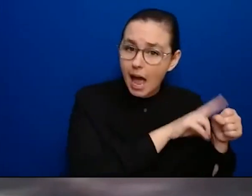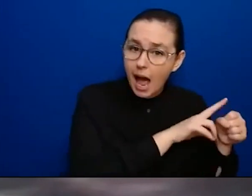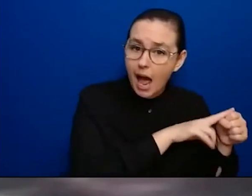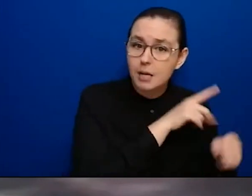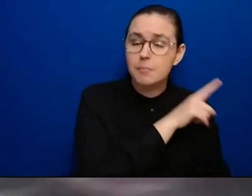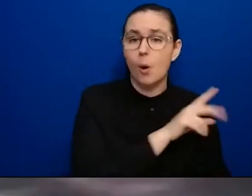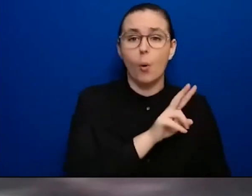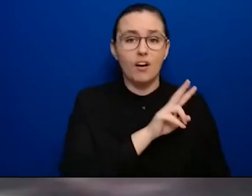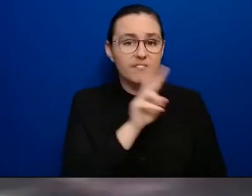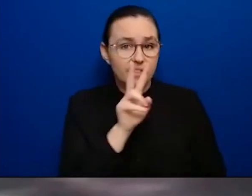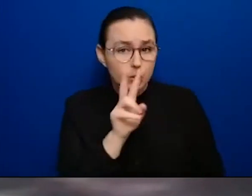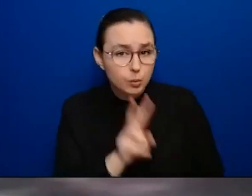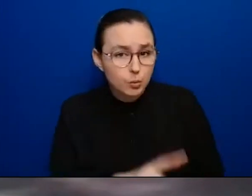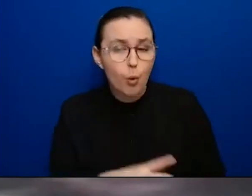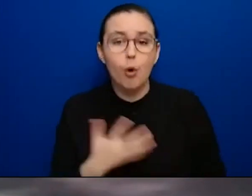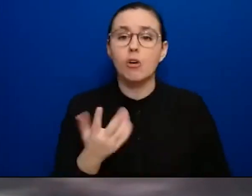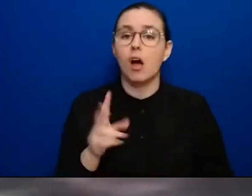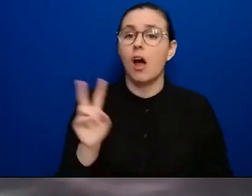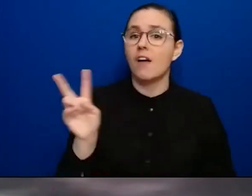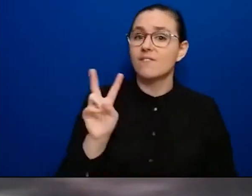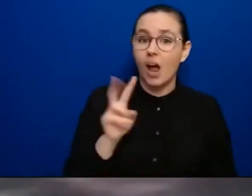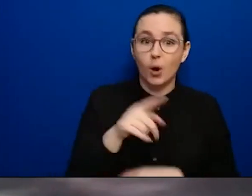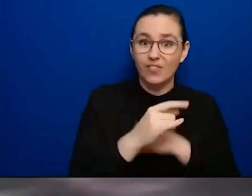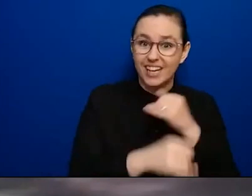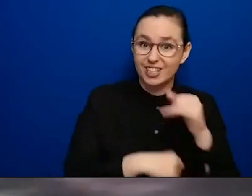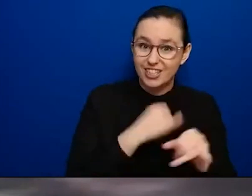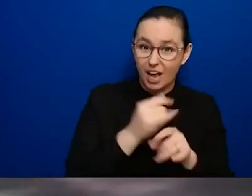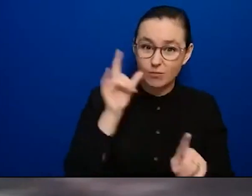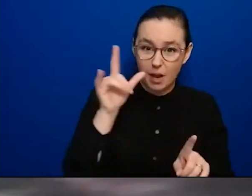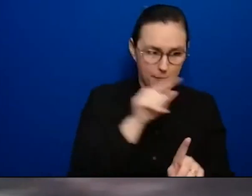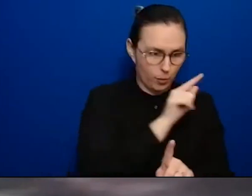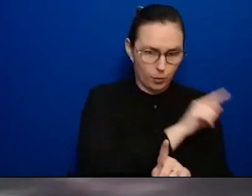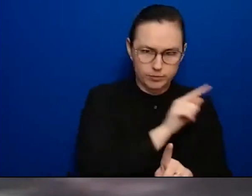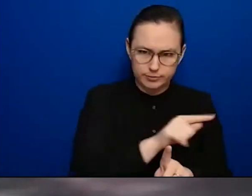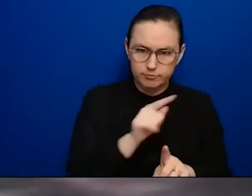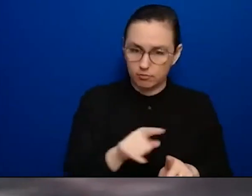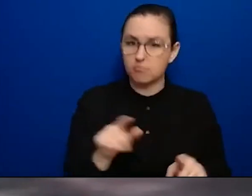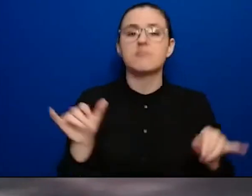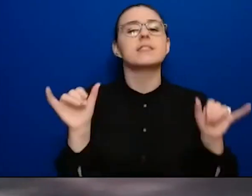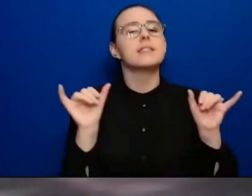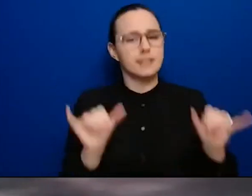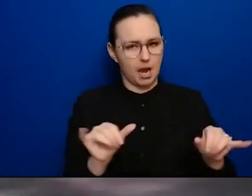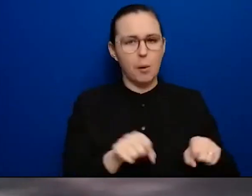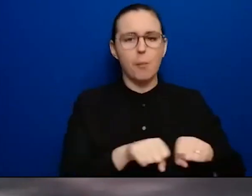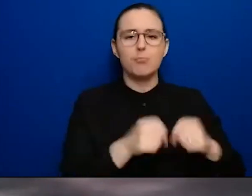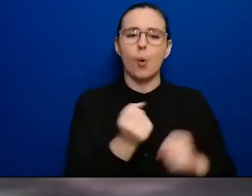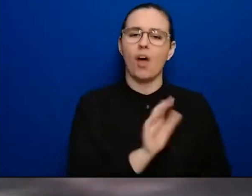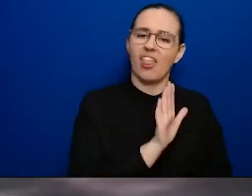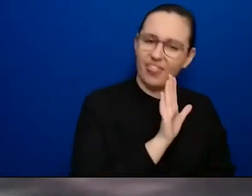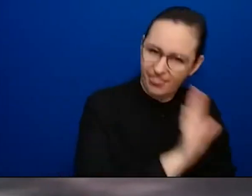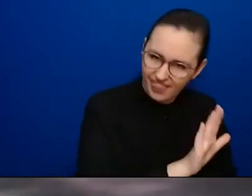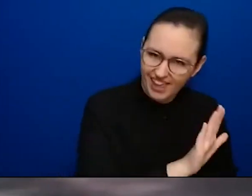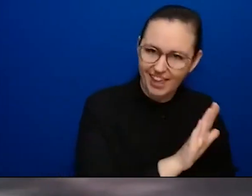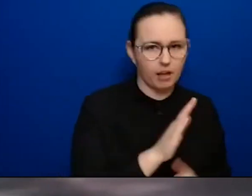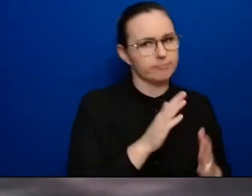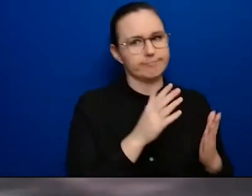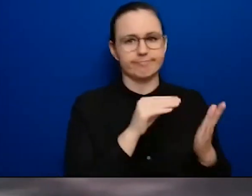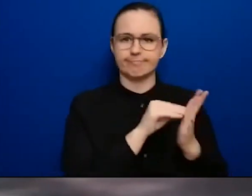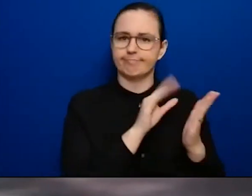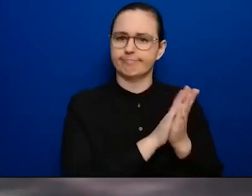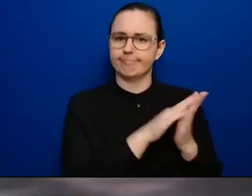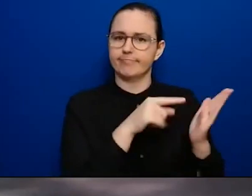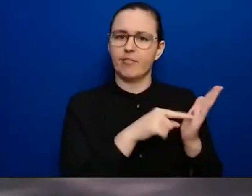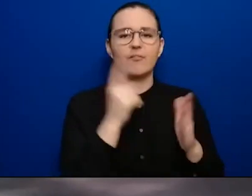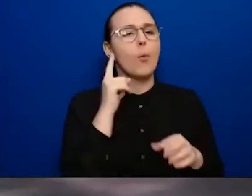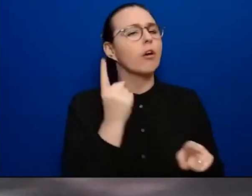Airport, and Abbotsford having broken their seasonal precipitation numbers for September, October, and